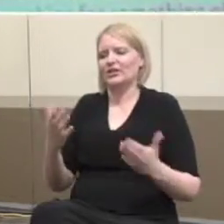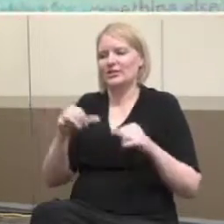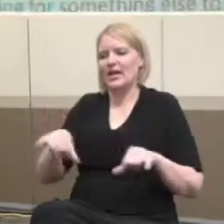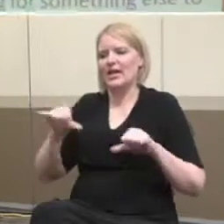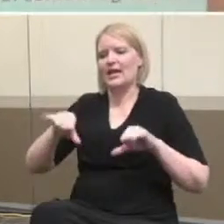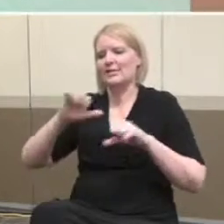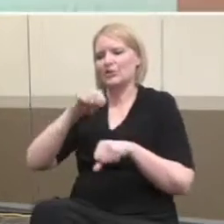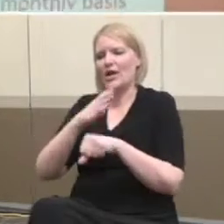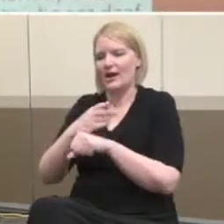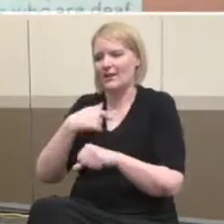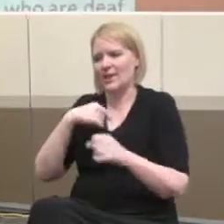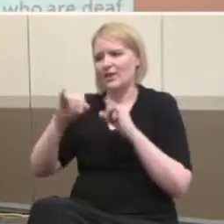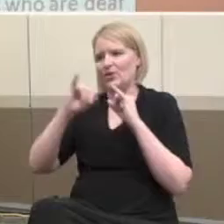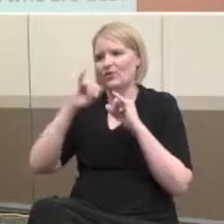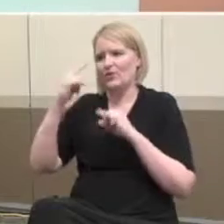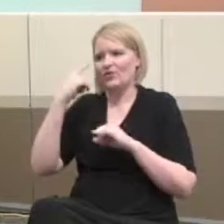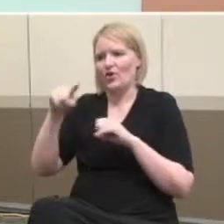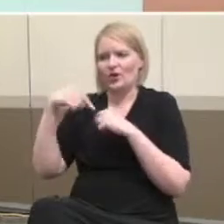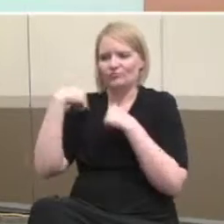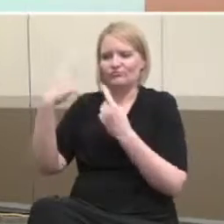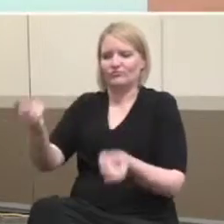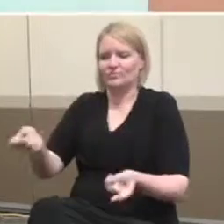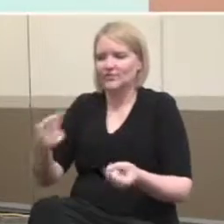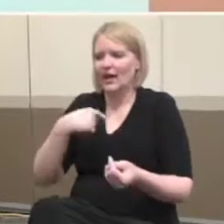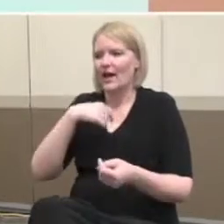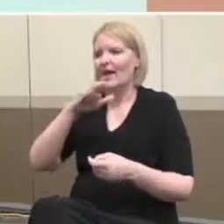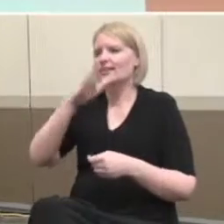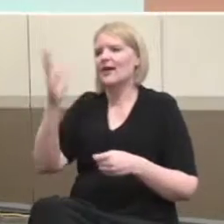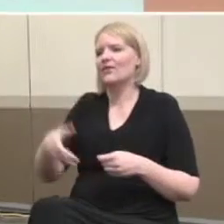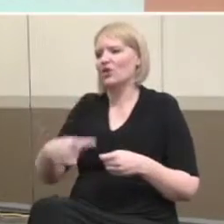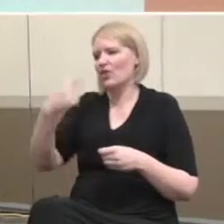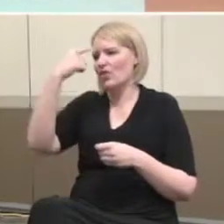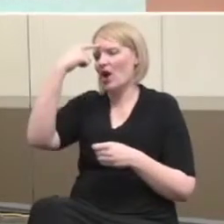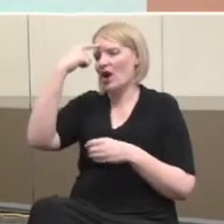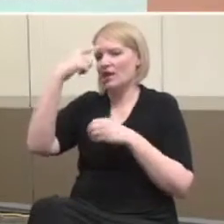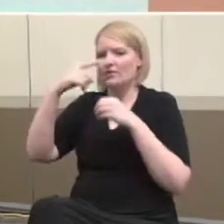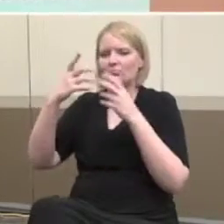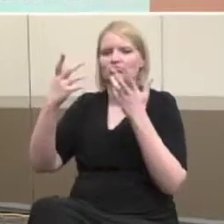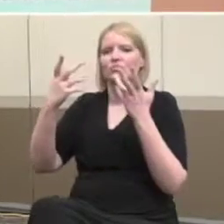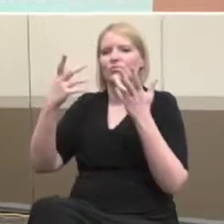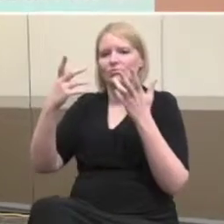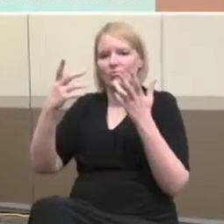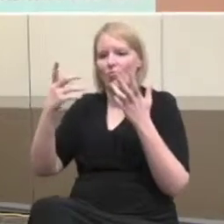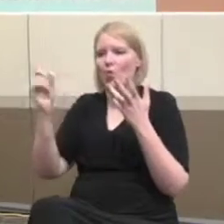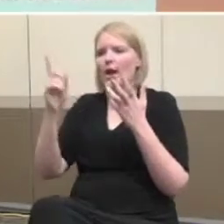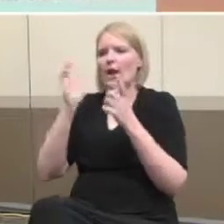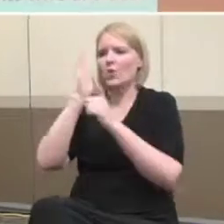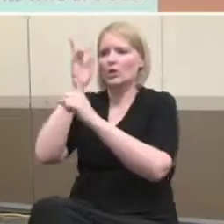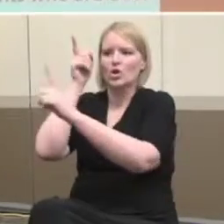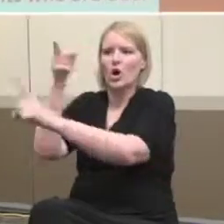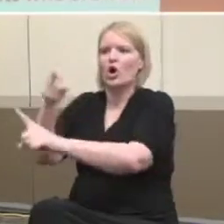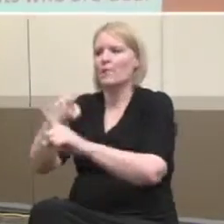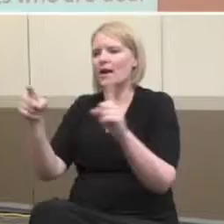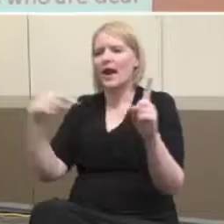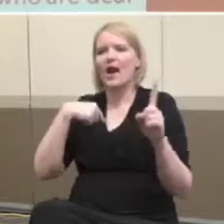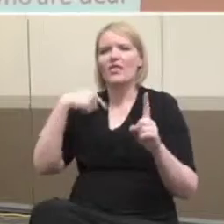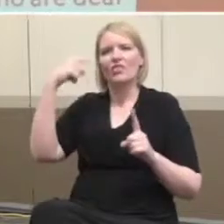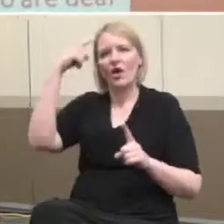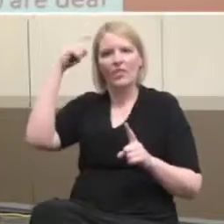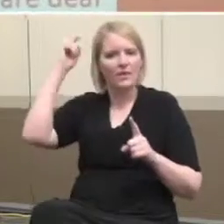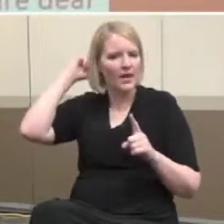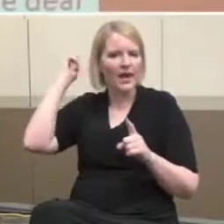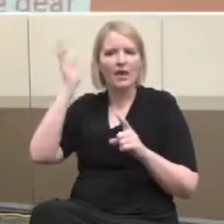job I interviewed for then, and I love it. And I never really thought about where it would take me, but I always knew in the back of my mind I was going to do something